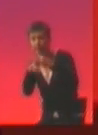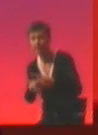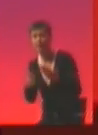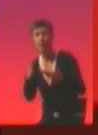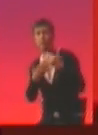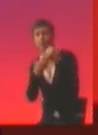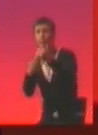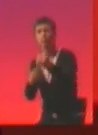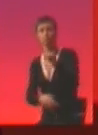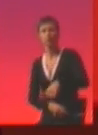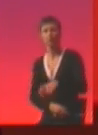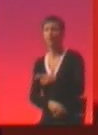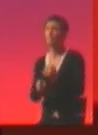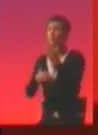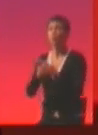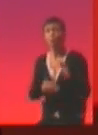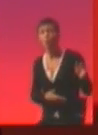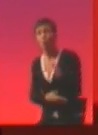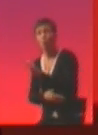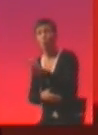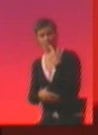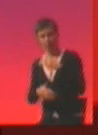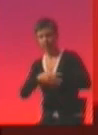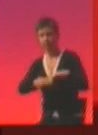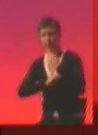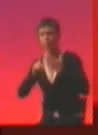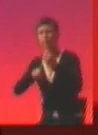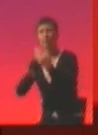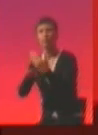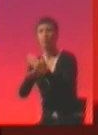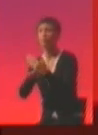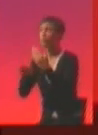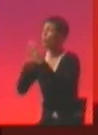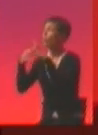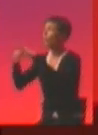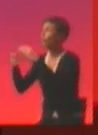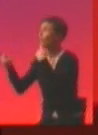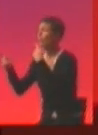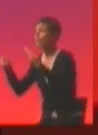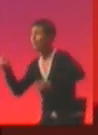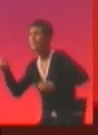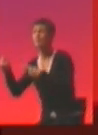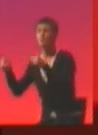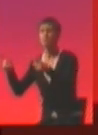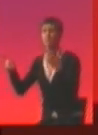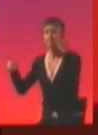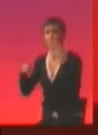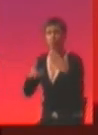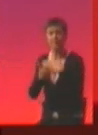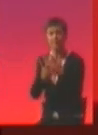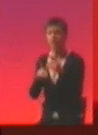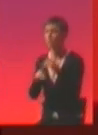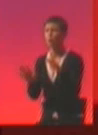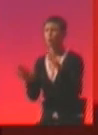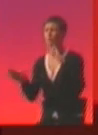also making sure that everyone does their bit to find work, working with businesses, working with the voluntary sector, not a passive welfare state,